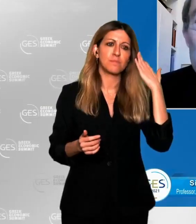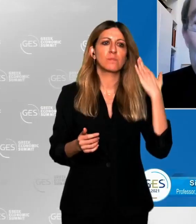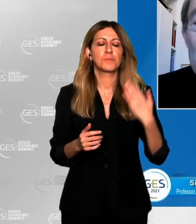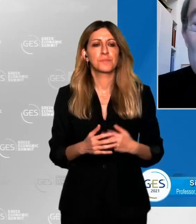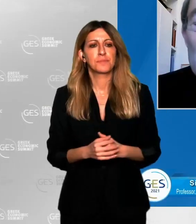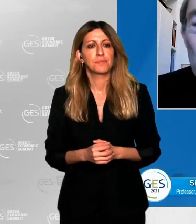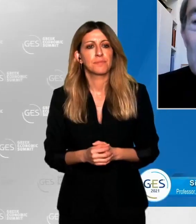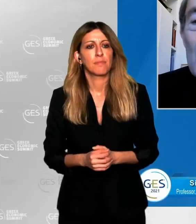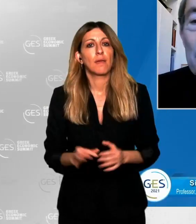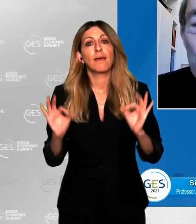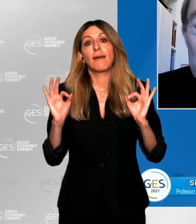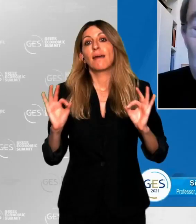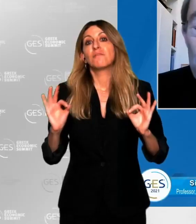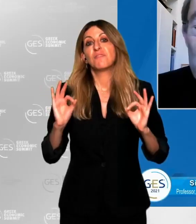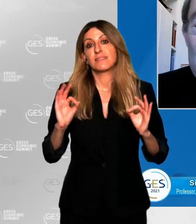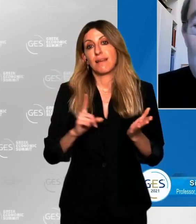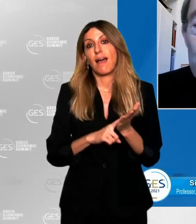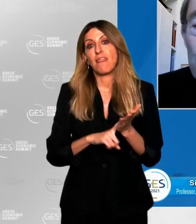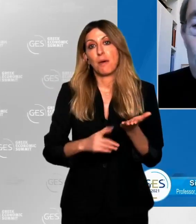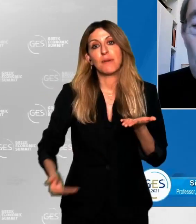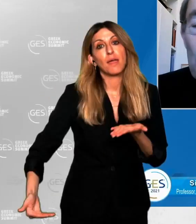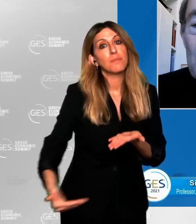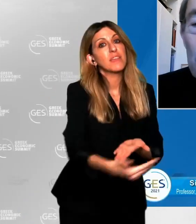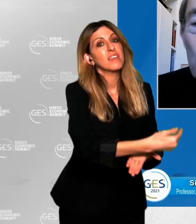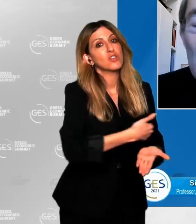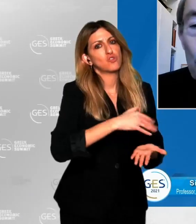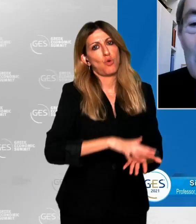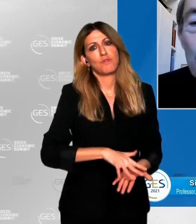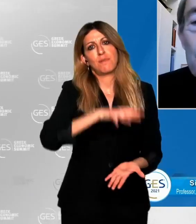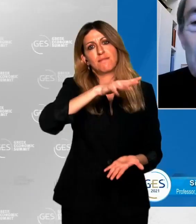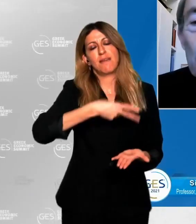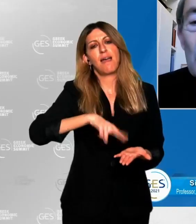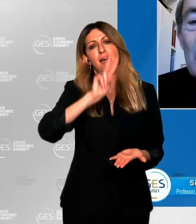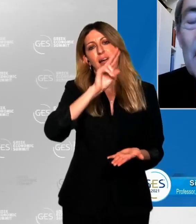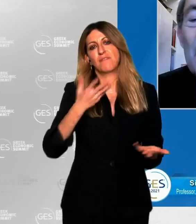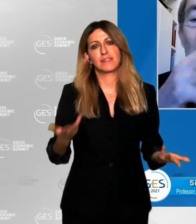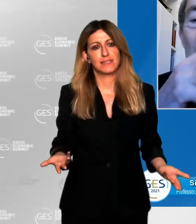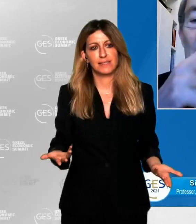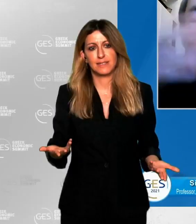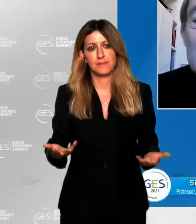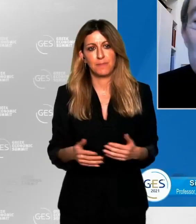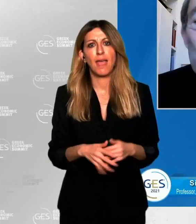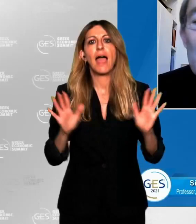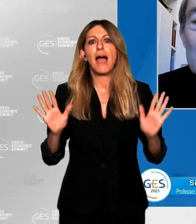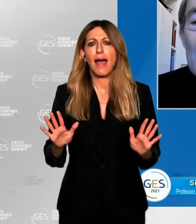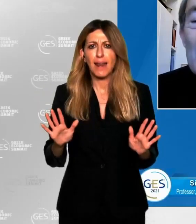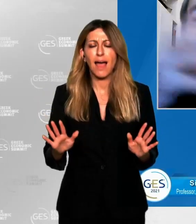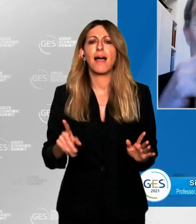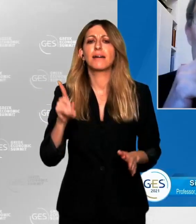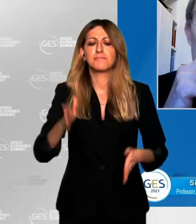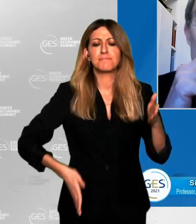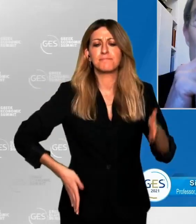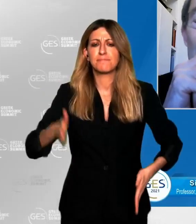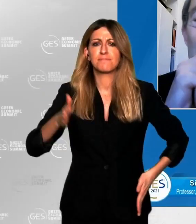satisfaction for these demands cannot come from artificial intelligence or robotics. Will have to come from people. And these sectors are